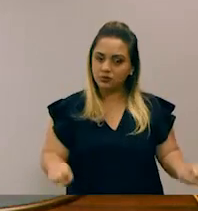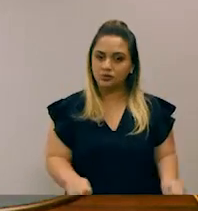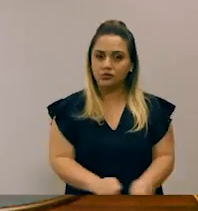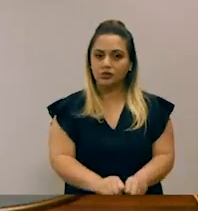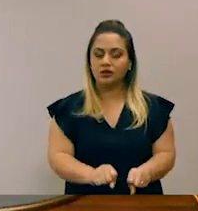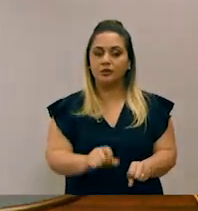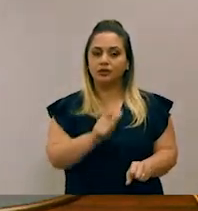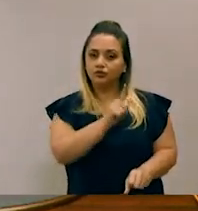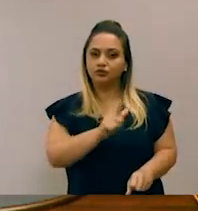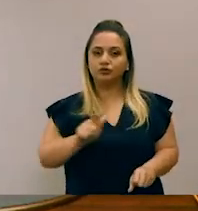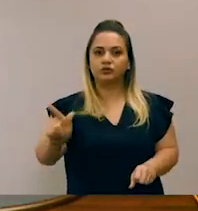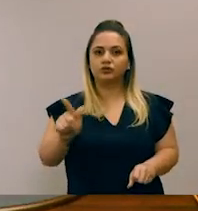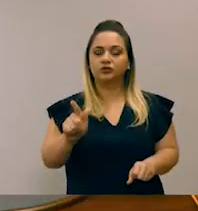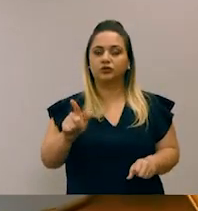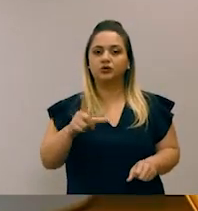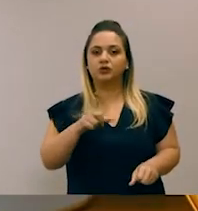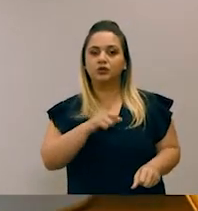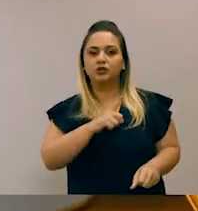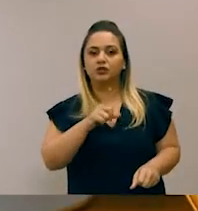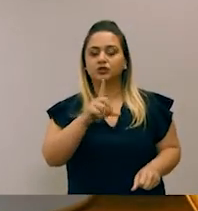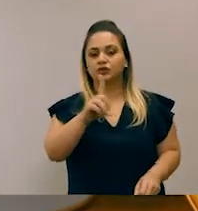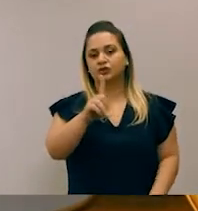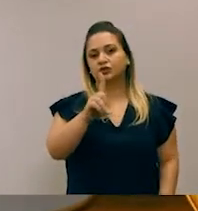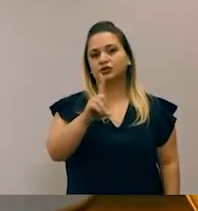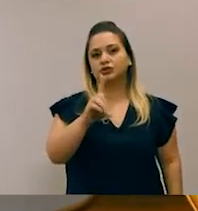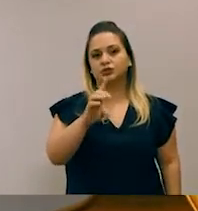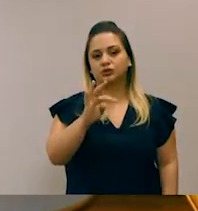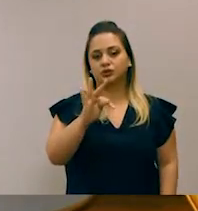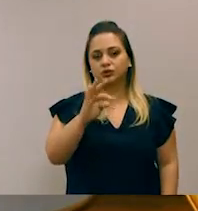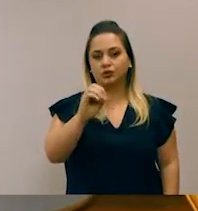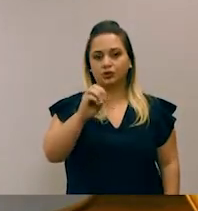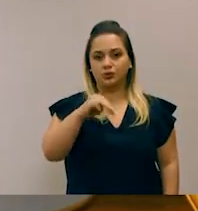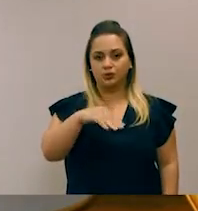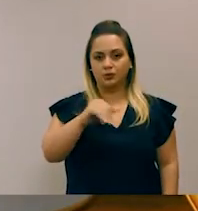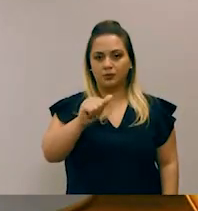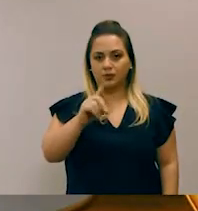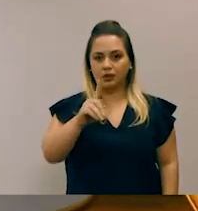of management of